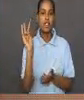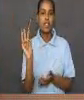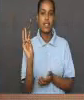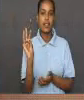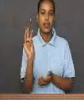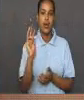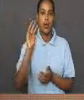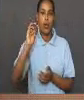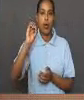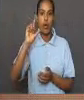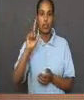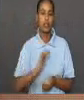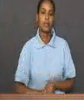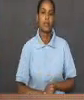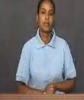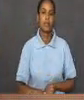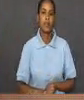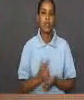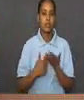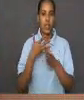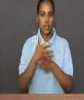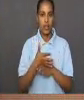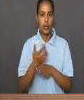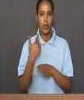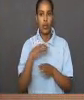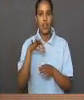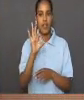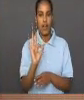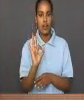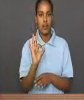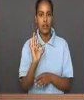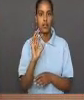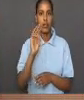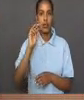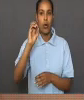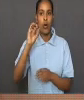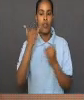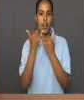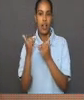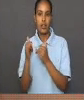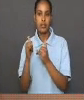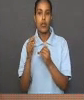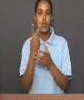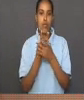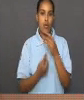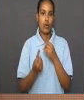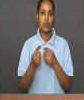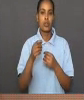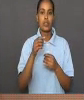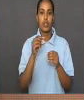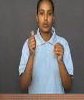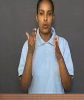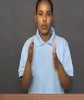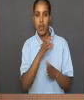5.56 moles. Then we can find the mole fractions of both the